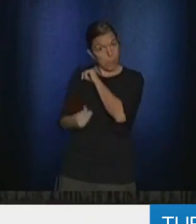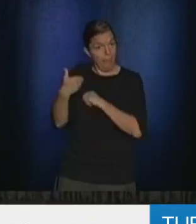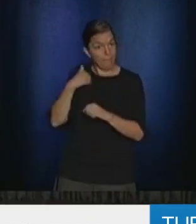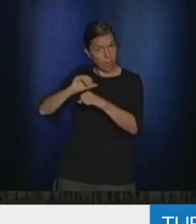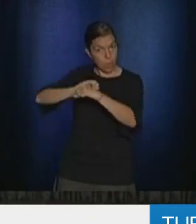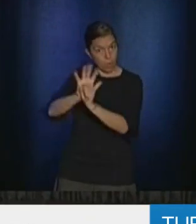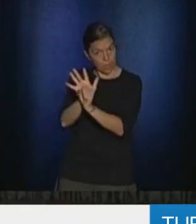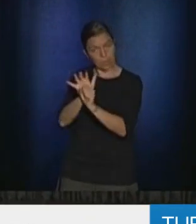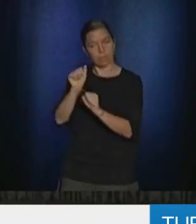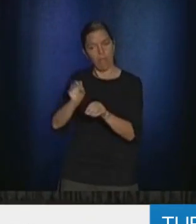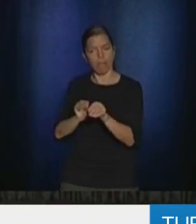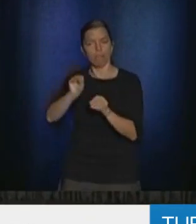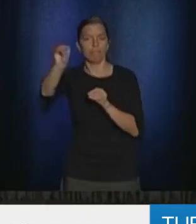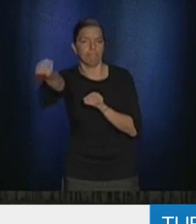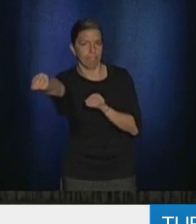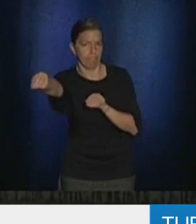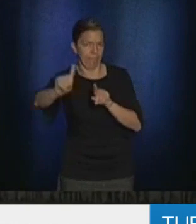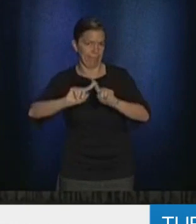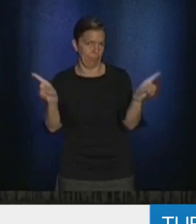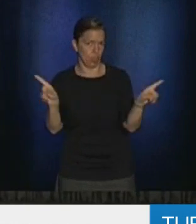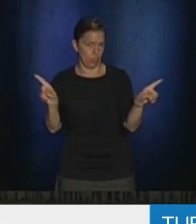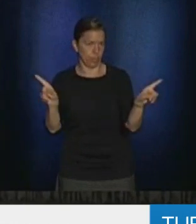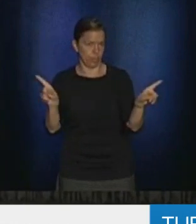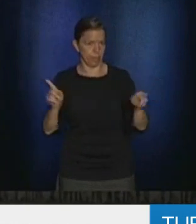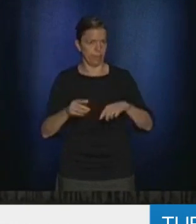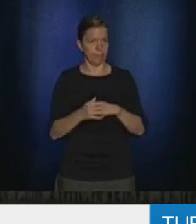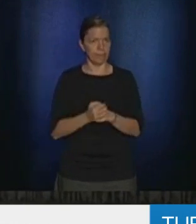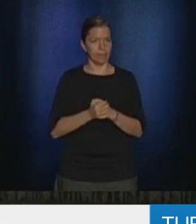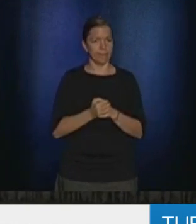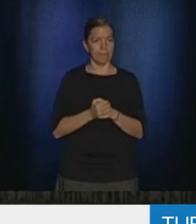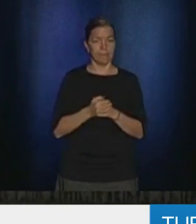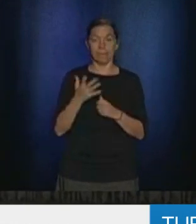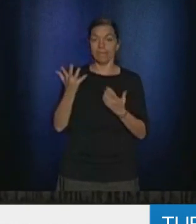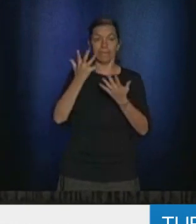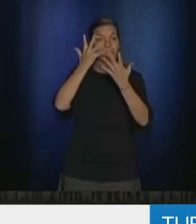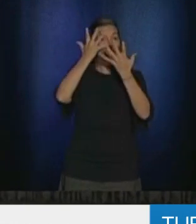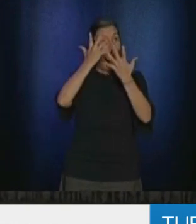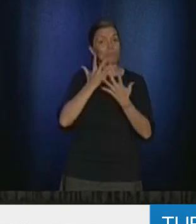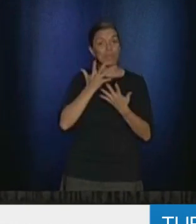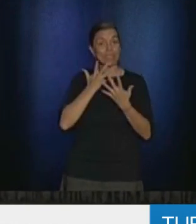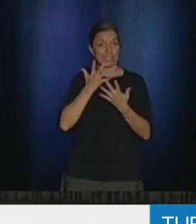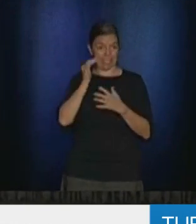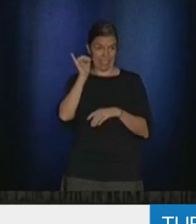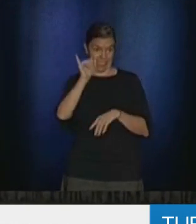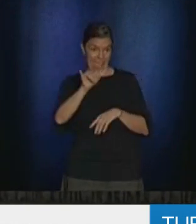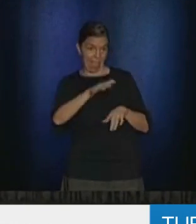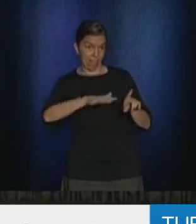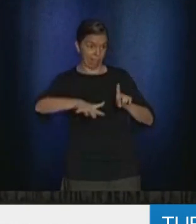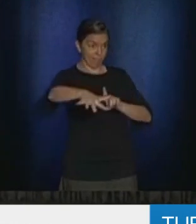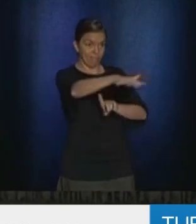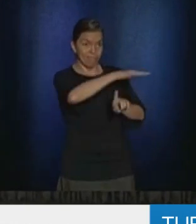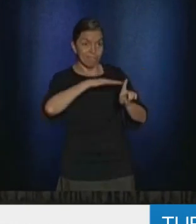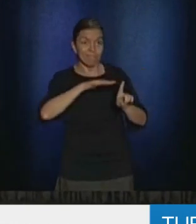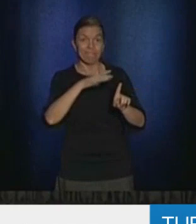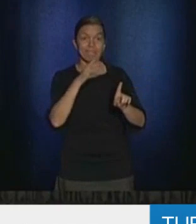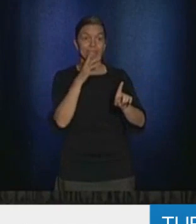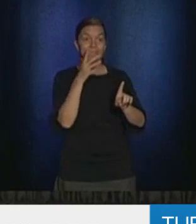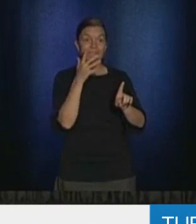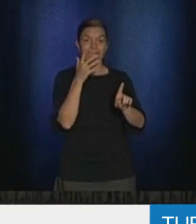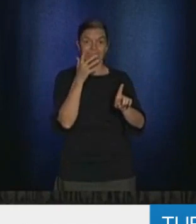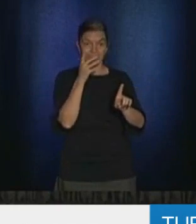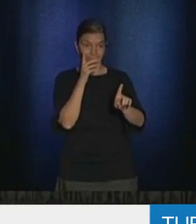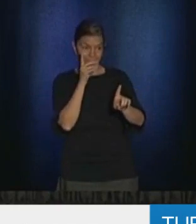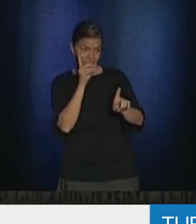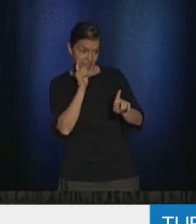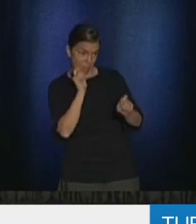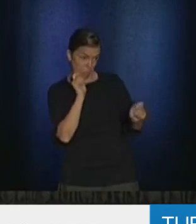account their needs, finding, I would say, some alternative solutions if they get infected and there is a